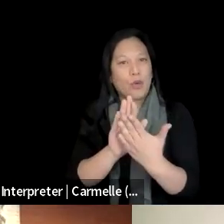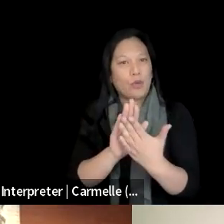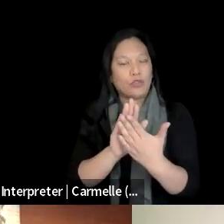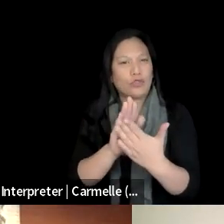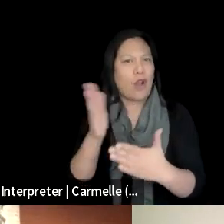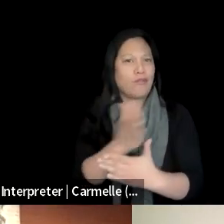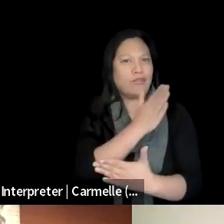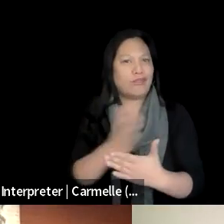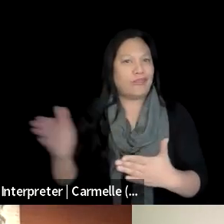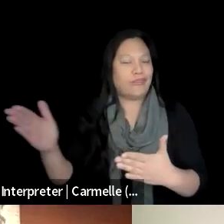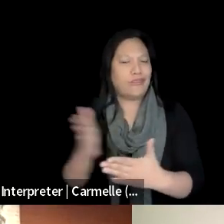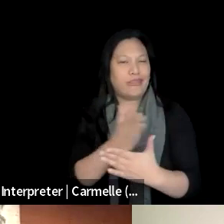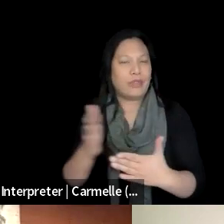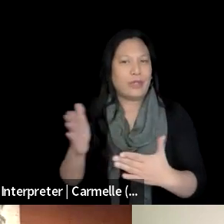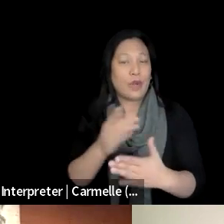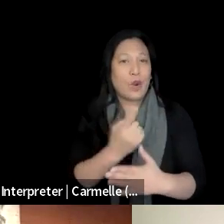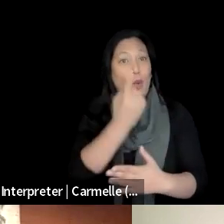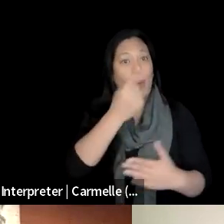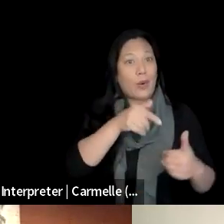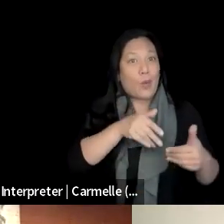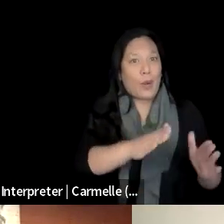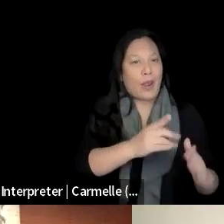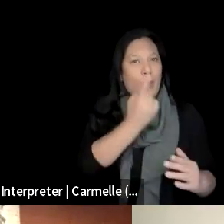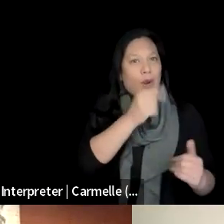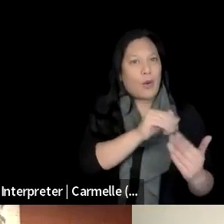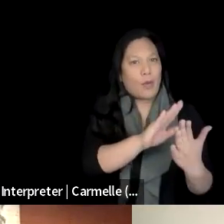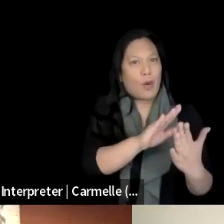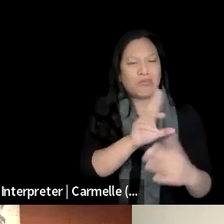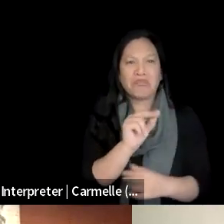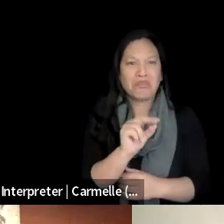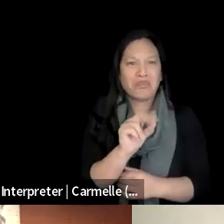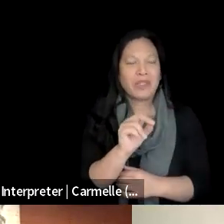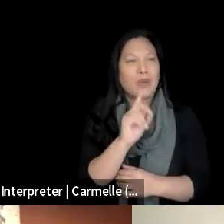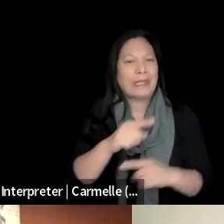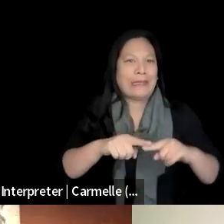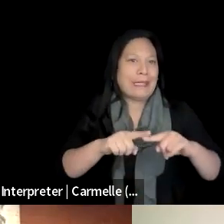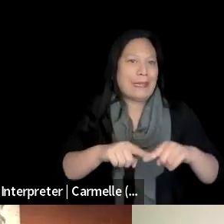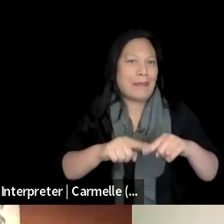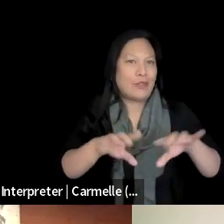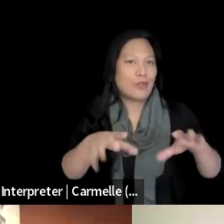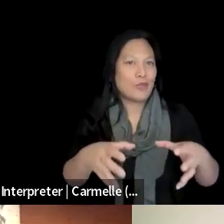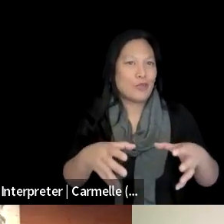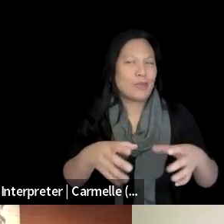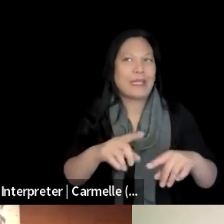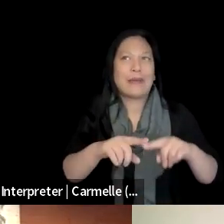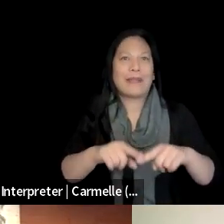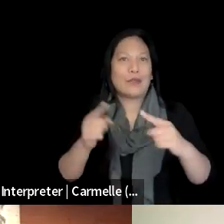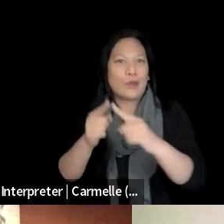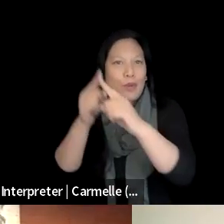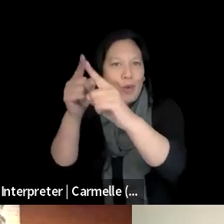begin. The range of time between 2 hours and 3 days, depending on the goal, the